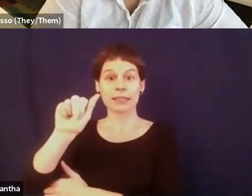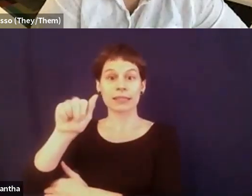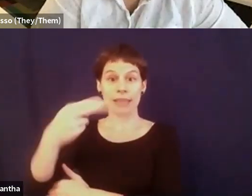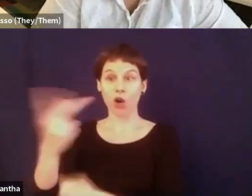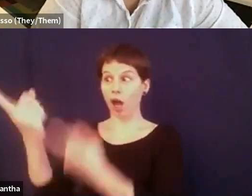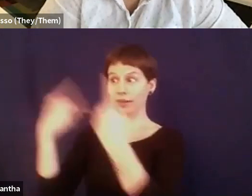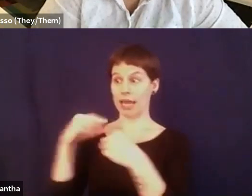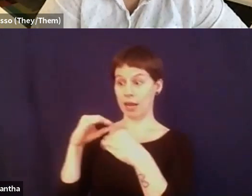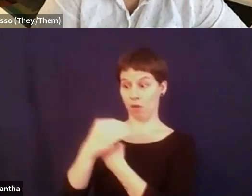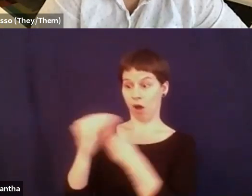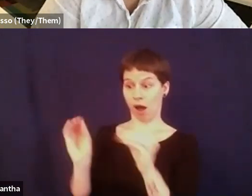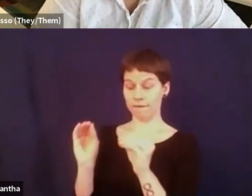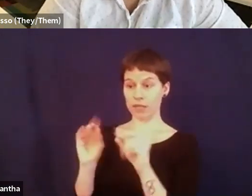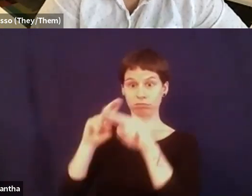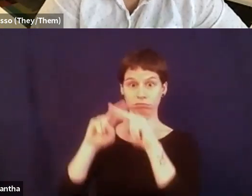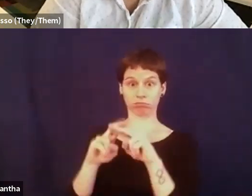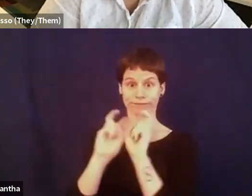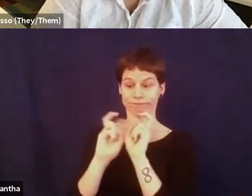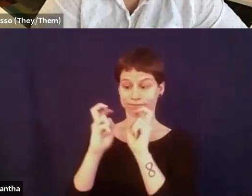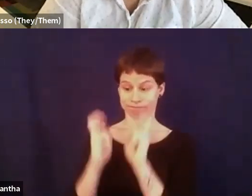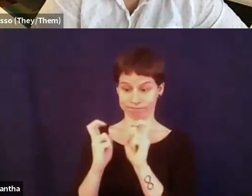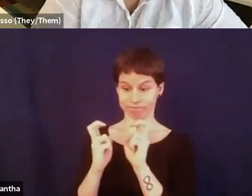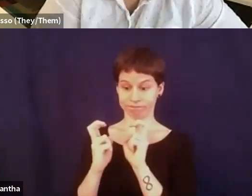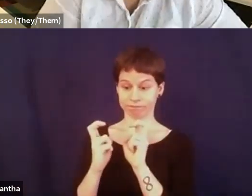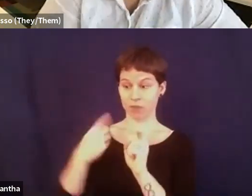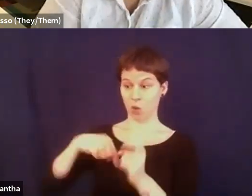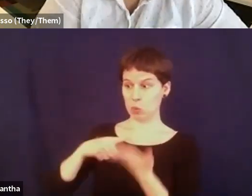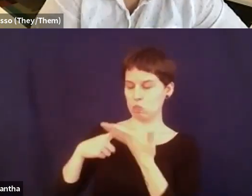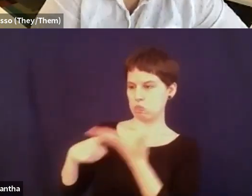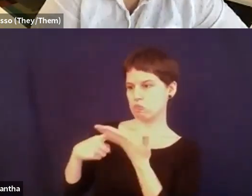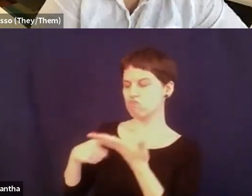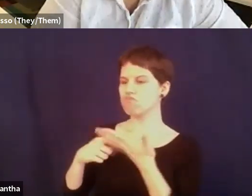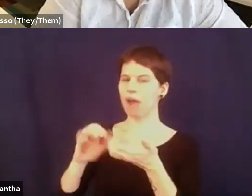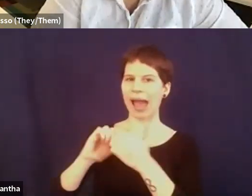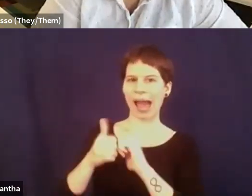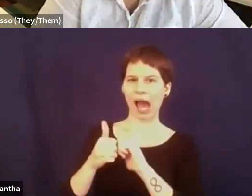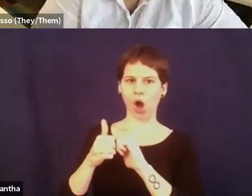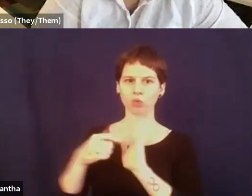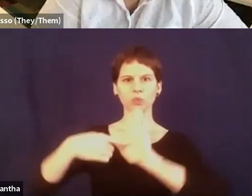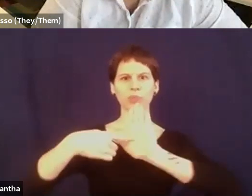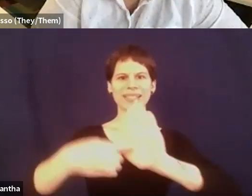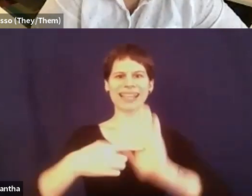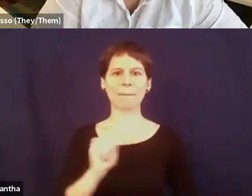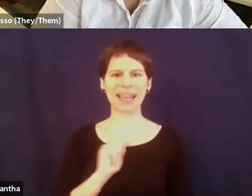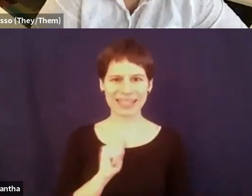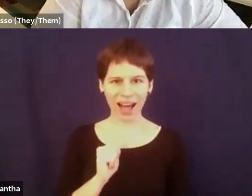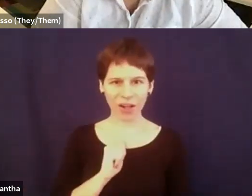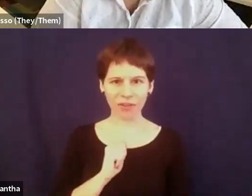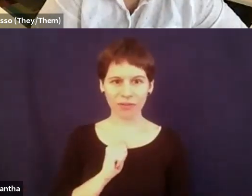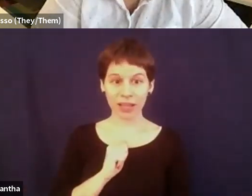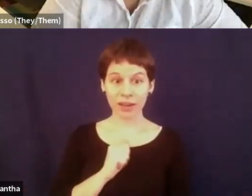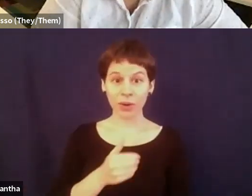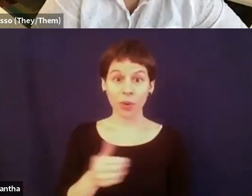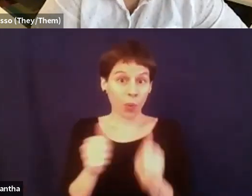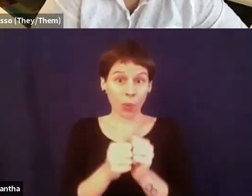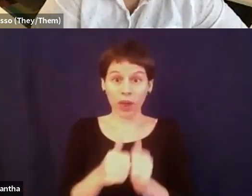and sat down, and we went over how to present myself, just even to the youth that I was going to be